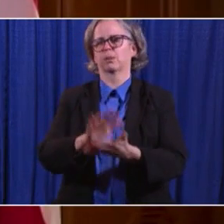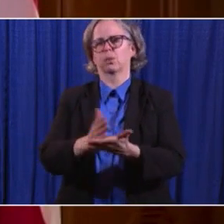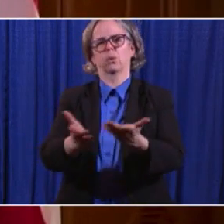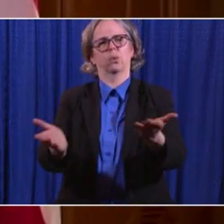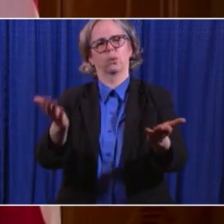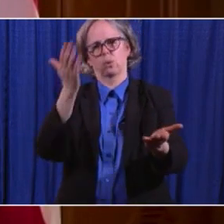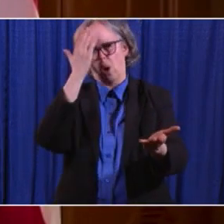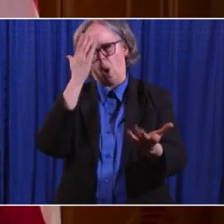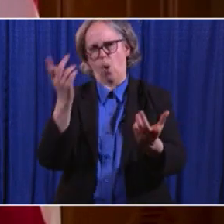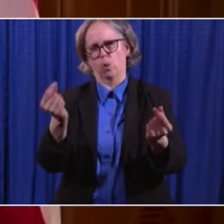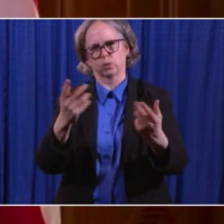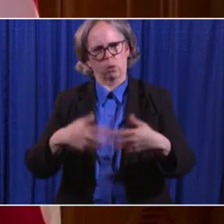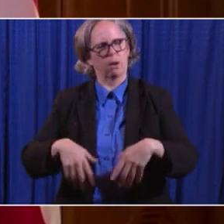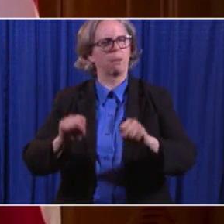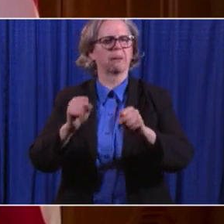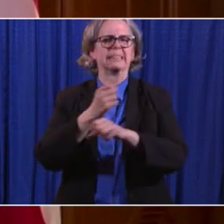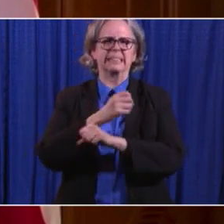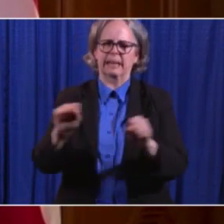that.